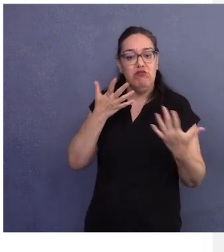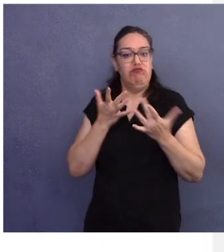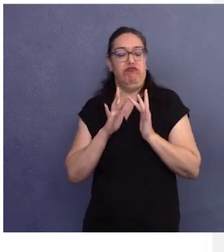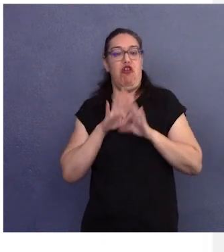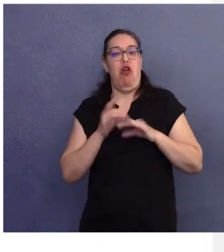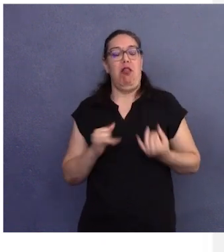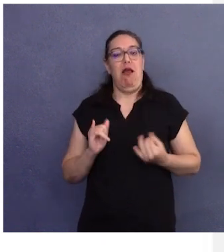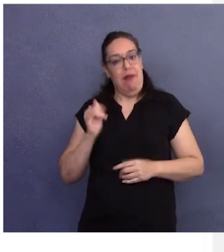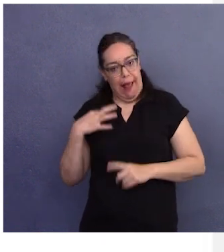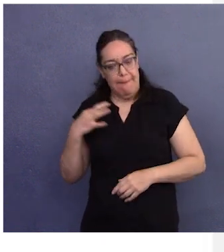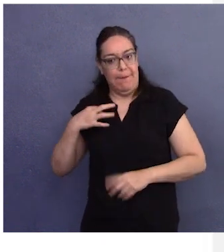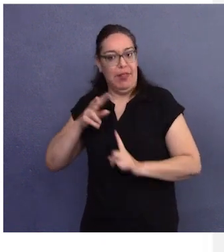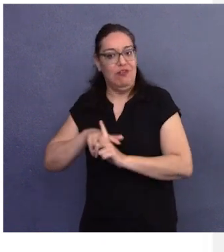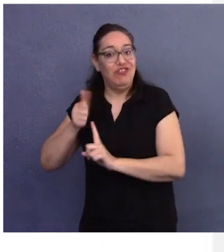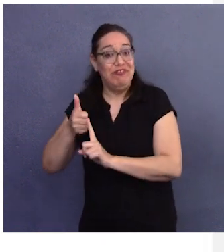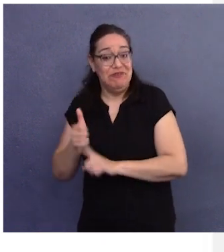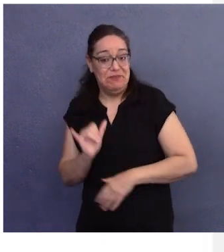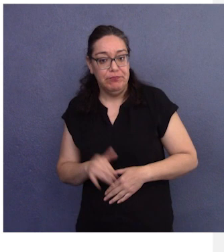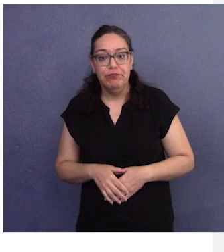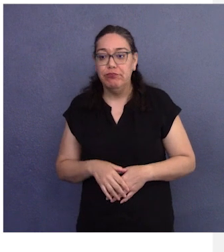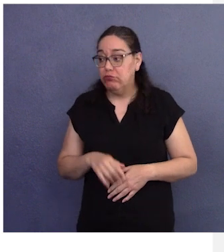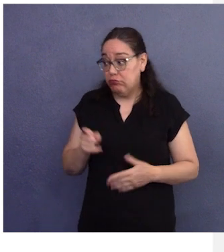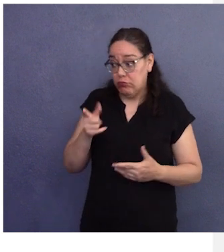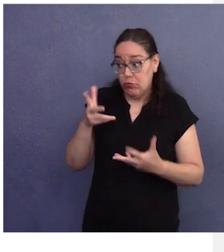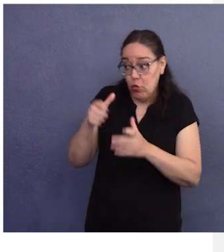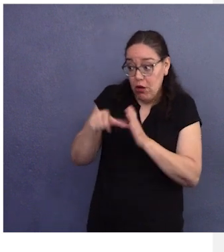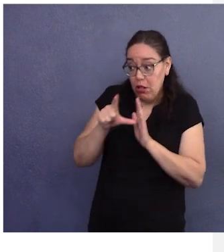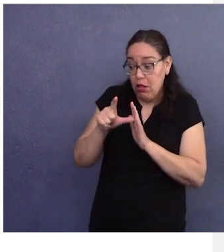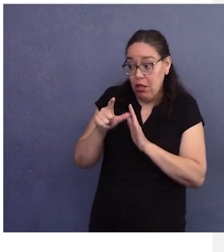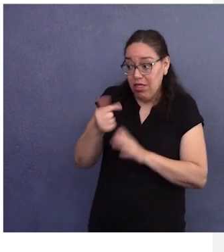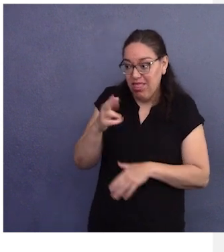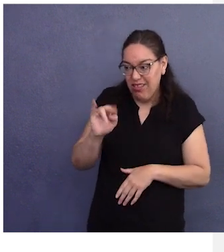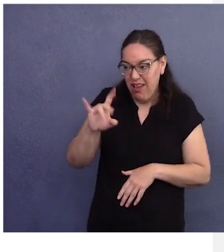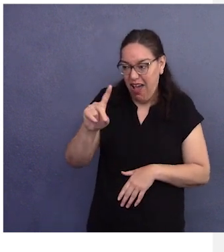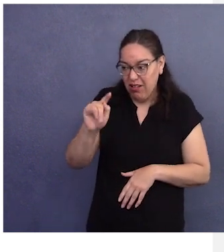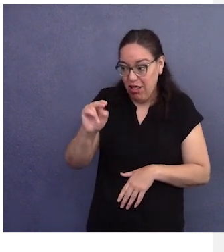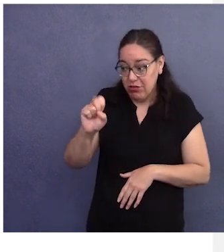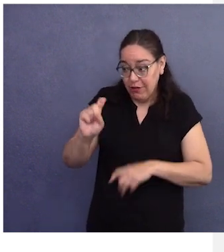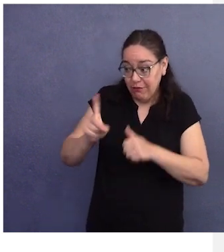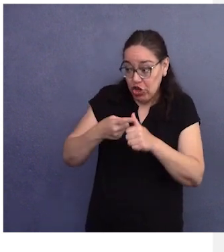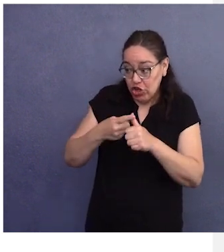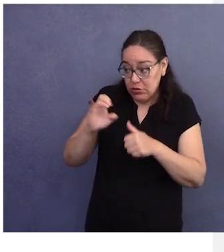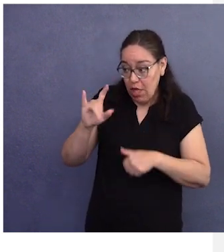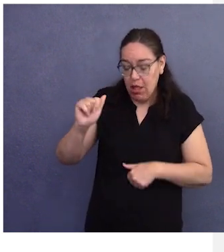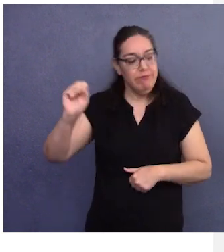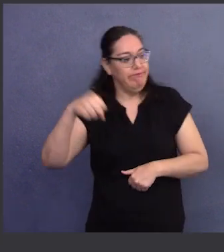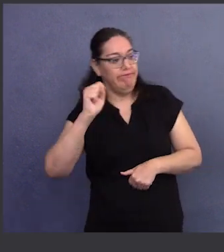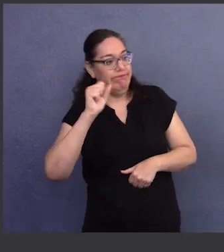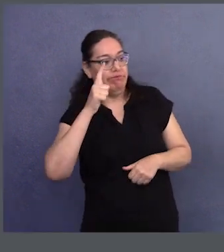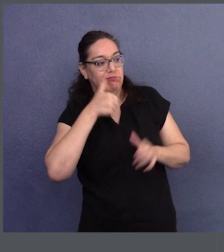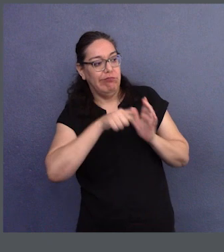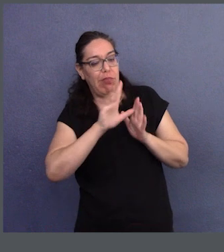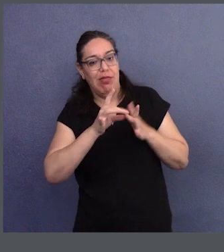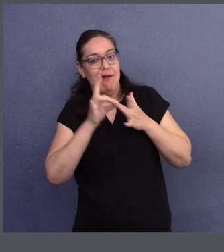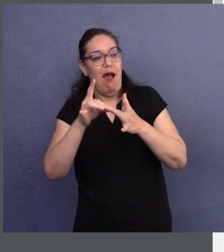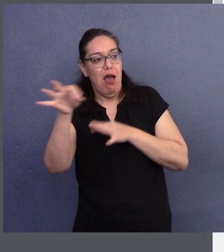grant application. Do you want to go over the grant guidelines first, Celia? Yes, let's go over that. So I'm going to go ahead and click on